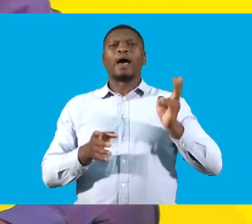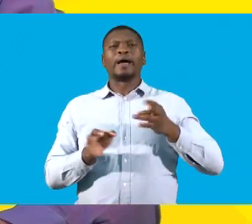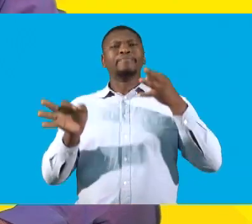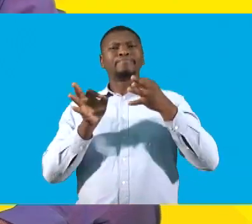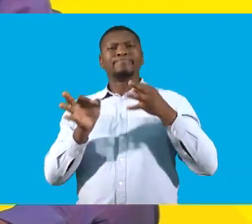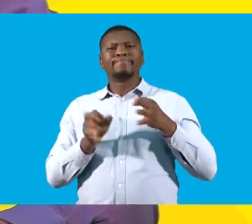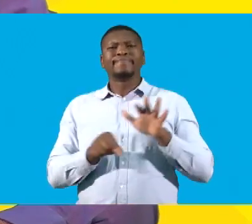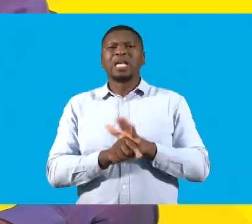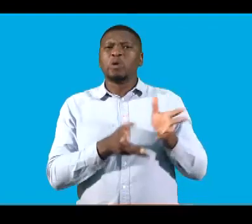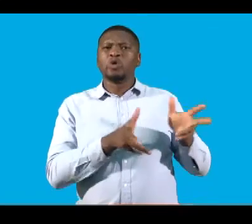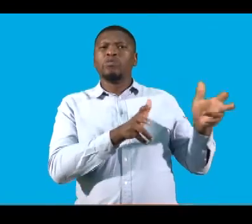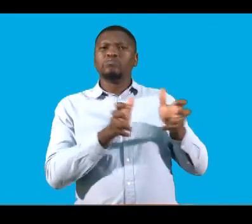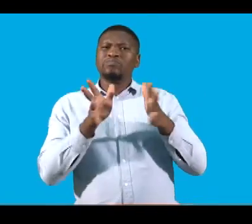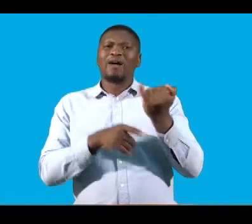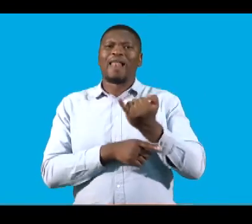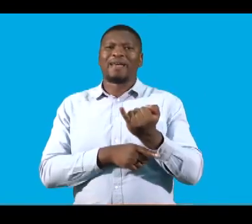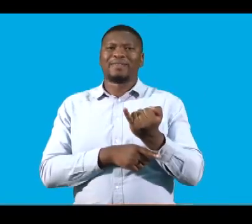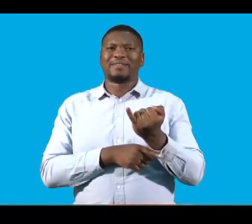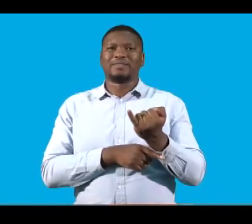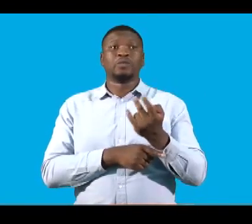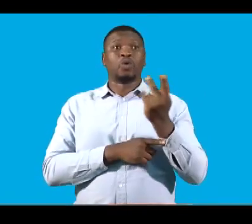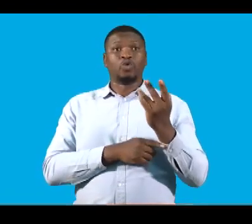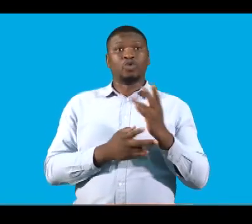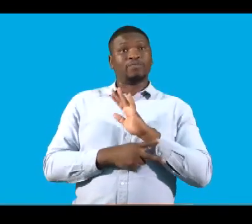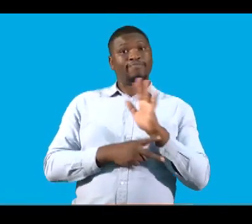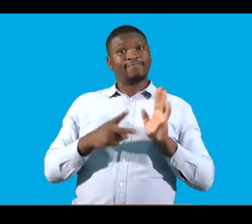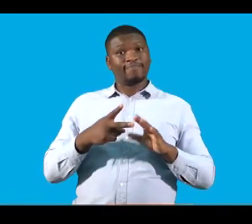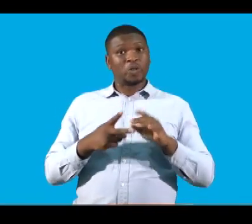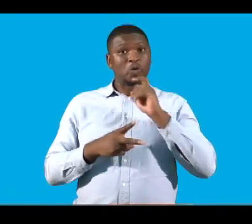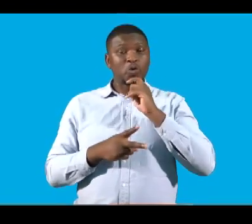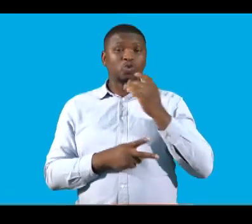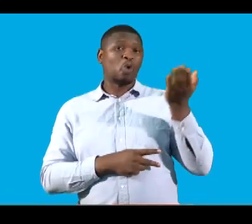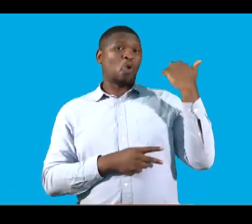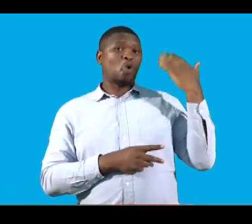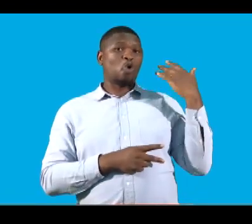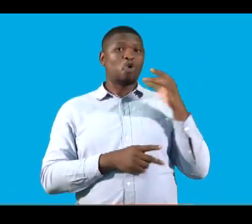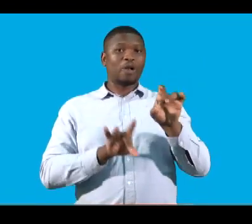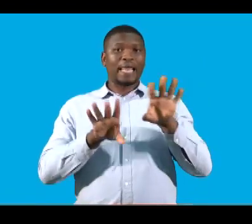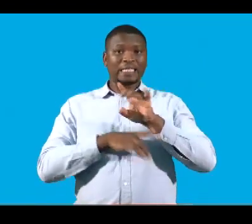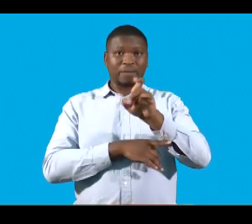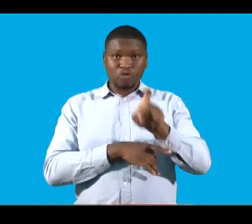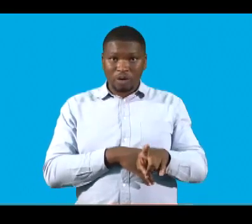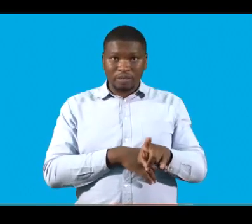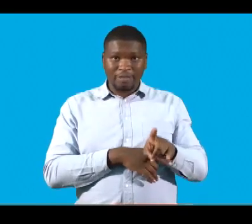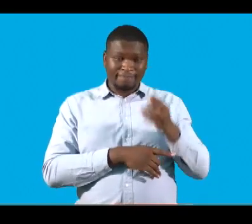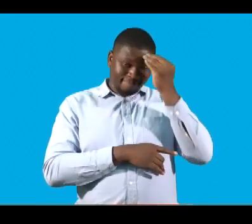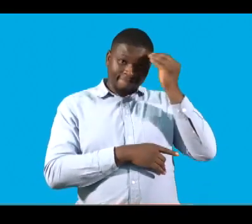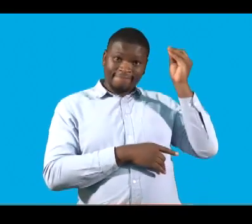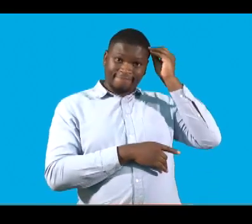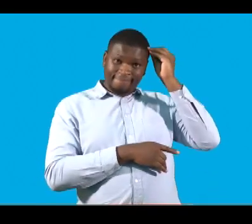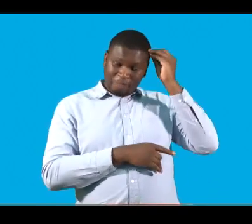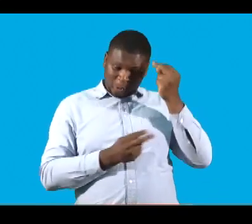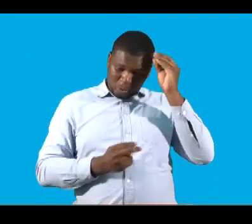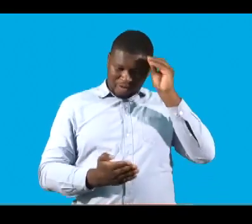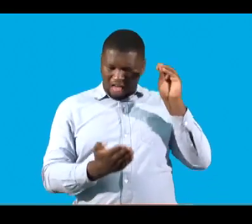question. They also study past papers and then they force upon the current essay topic. So what they've studied, they just try and